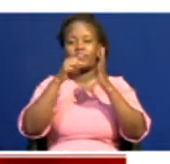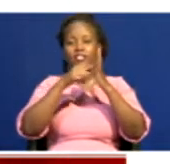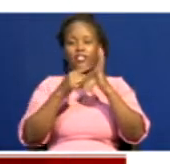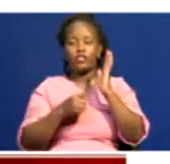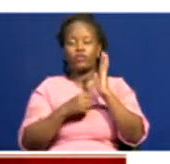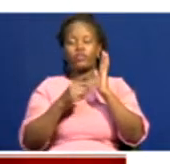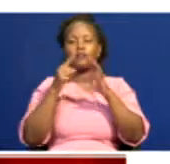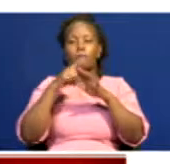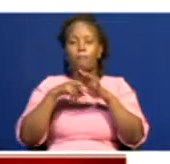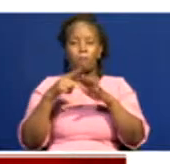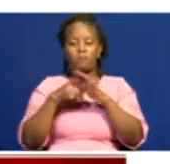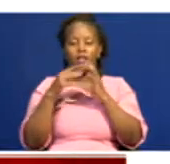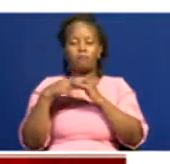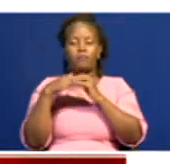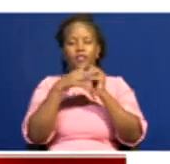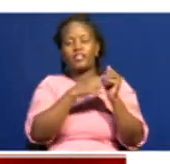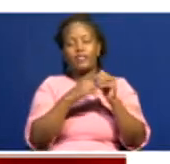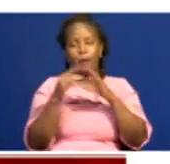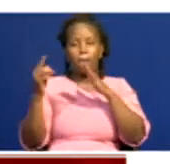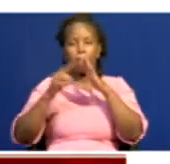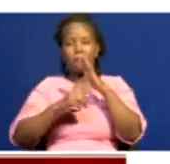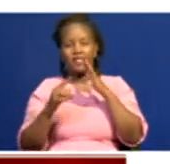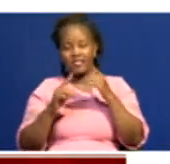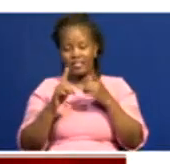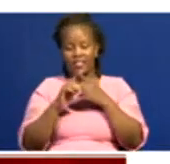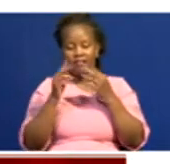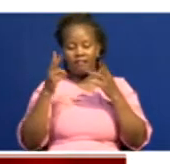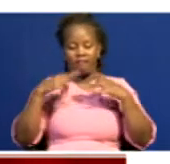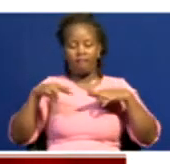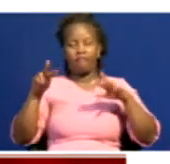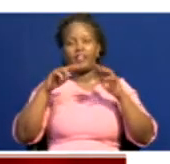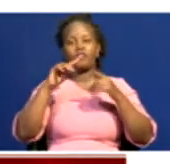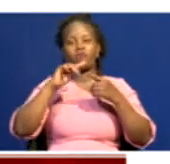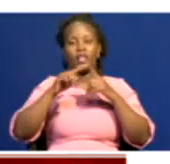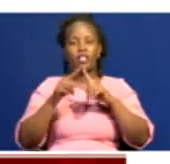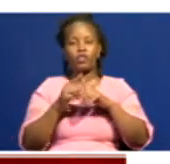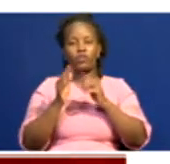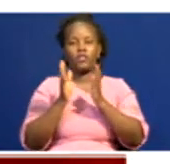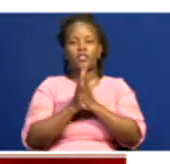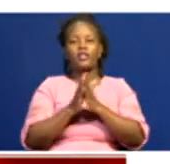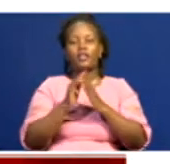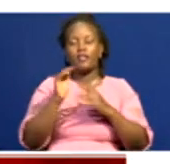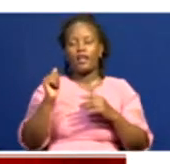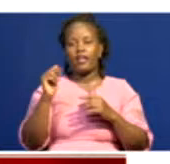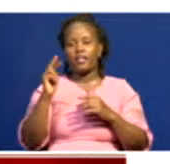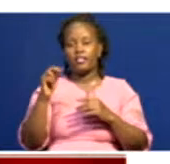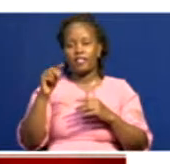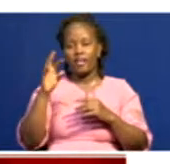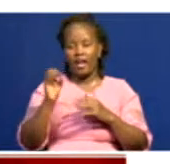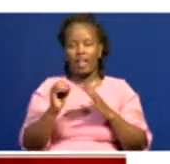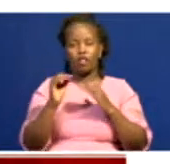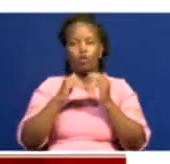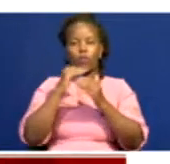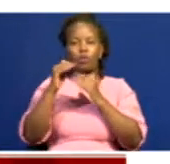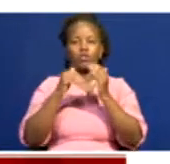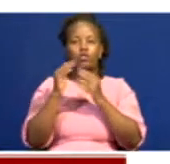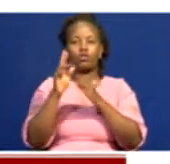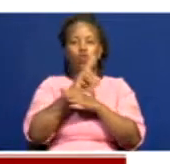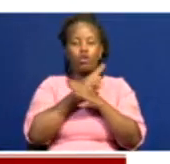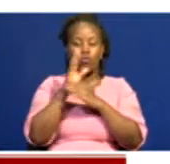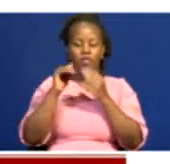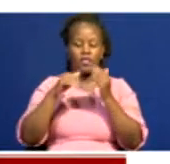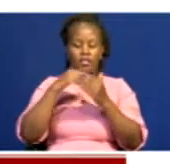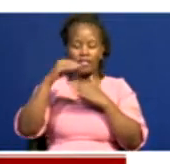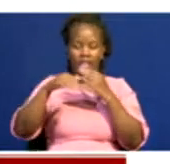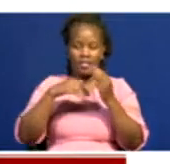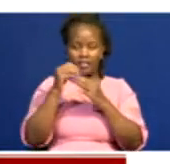helm of the ministry: value addition and agro-processing, with special emphasis on textiles and leather, as